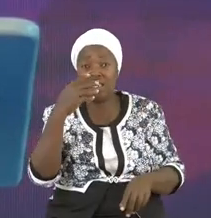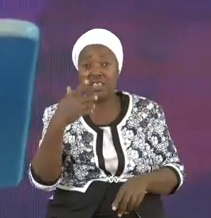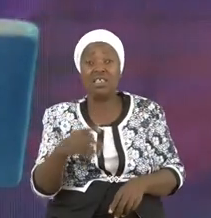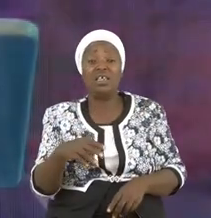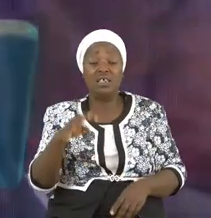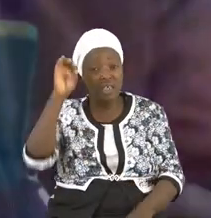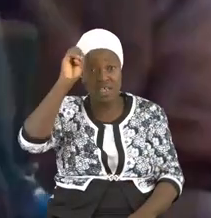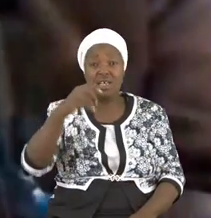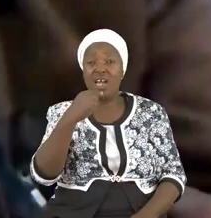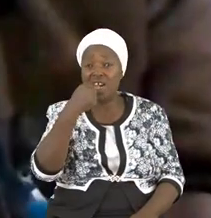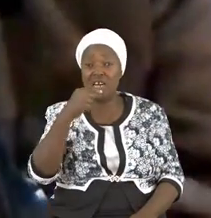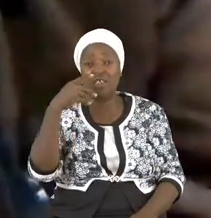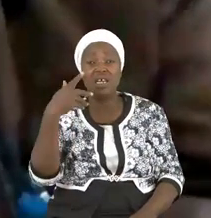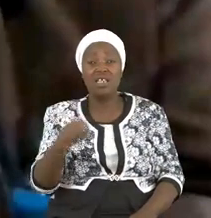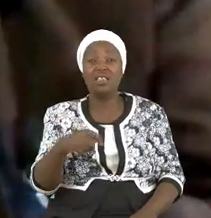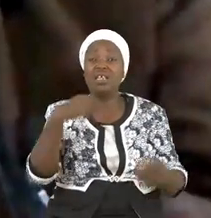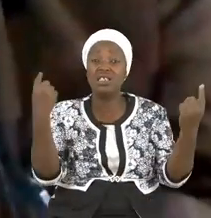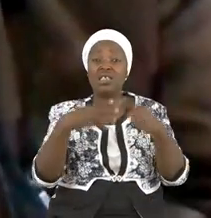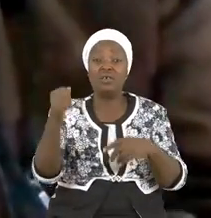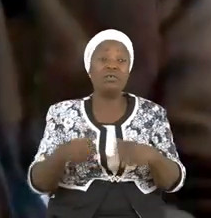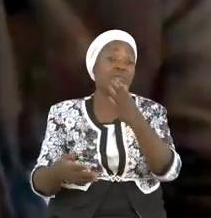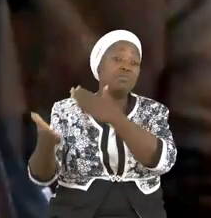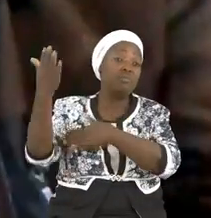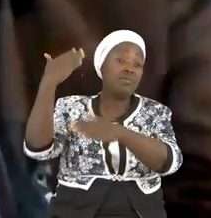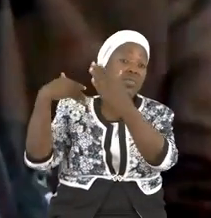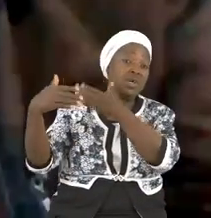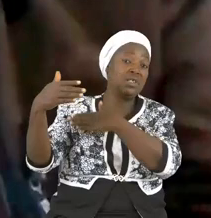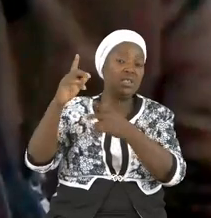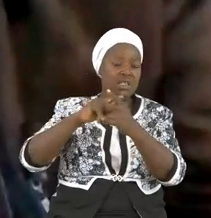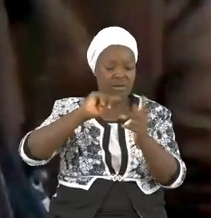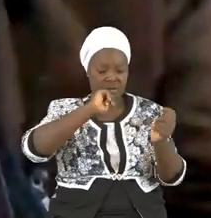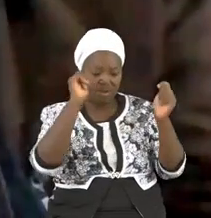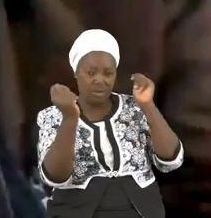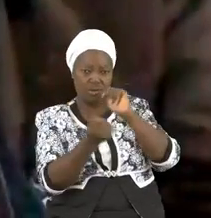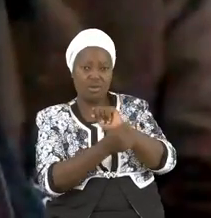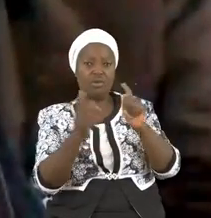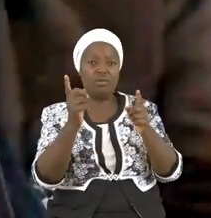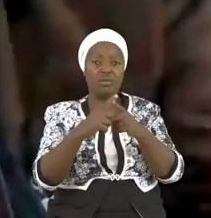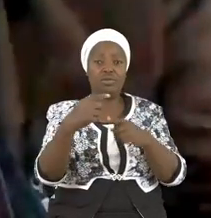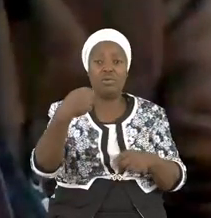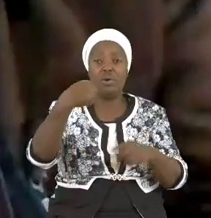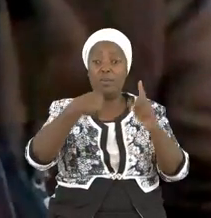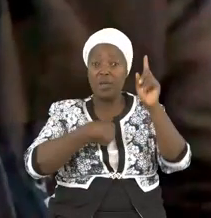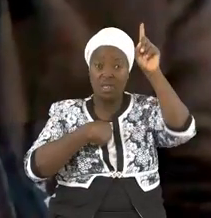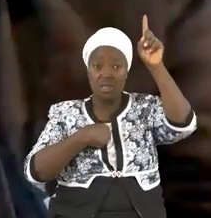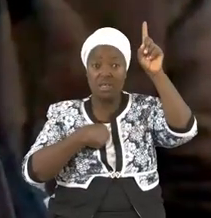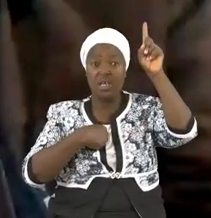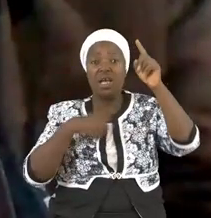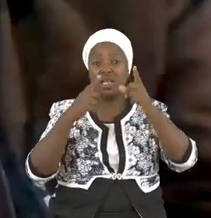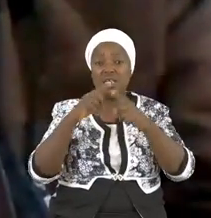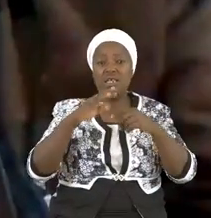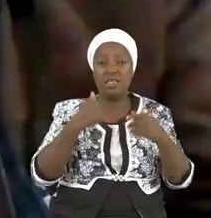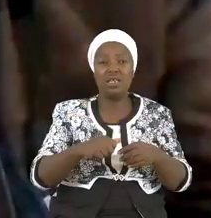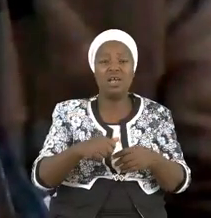He returns unto me. He now refuses all the gifts of the devil. He